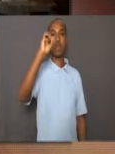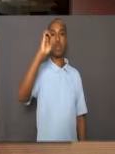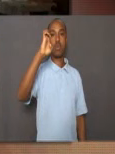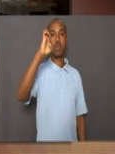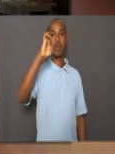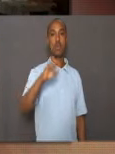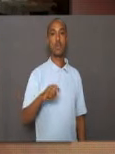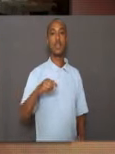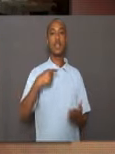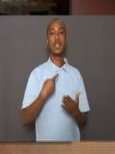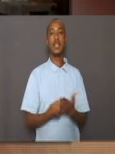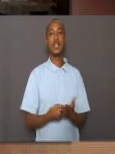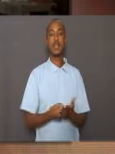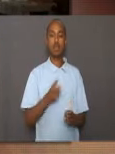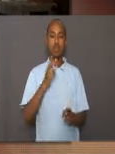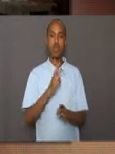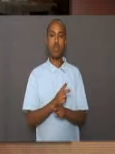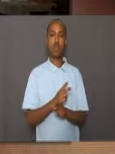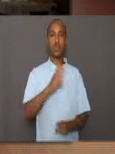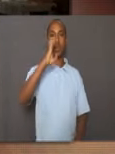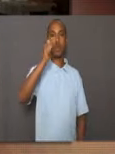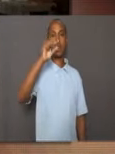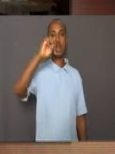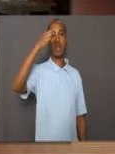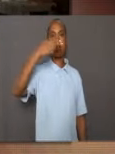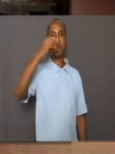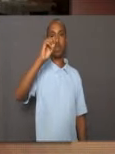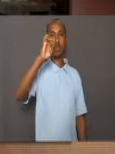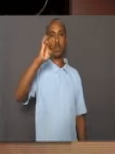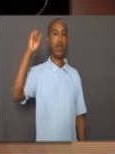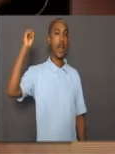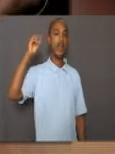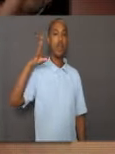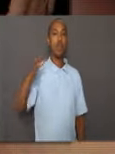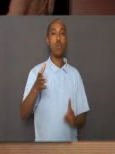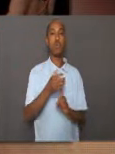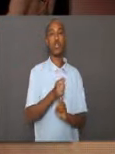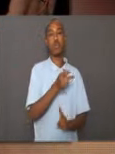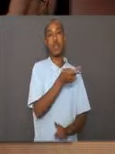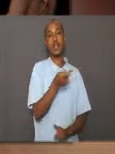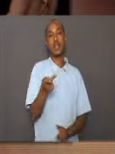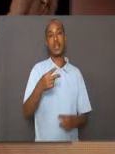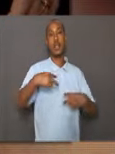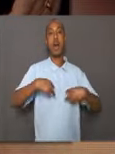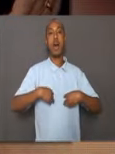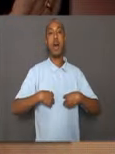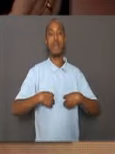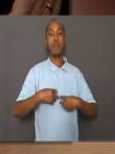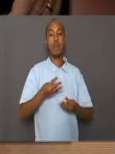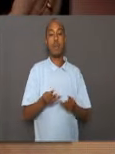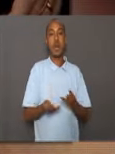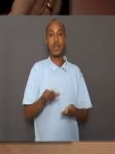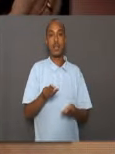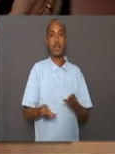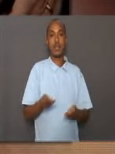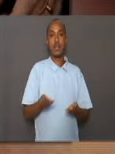This proves that cathode rays consist of particles that have mass.